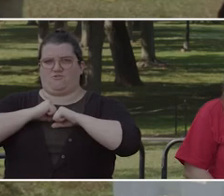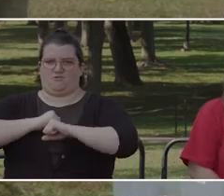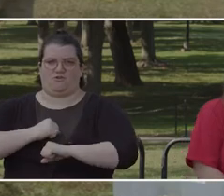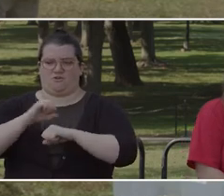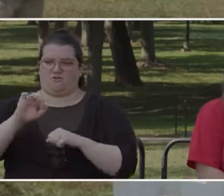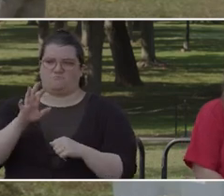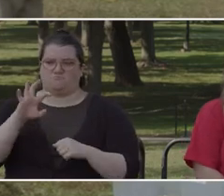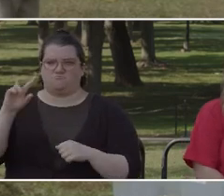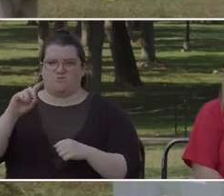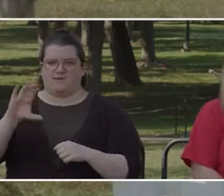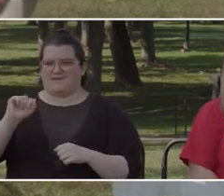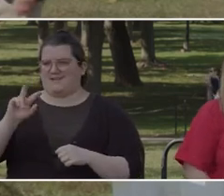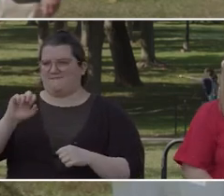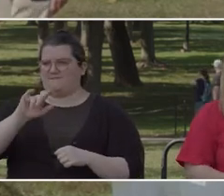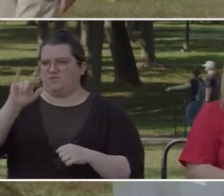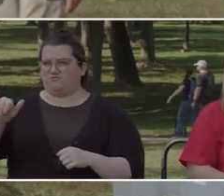to